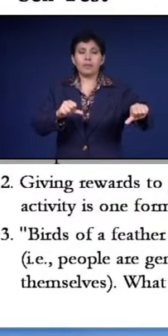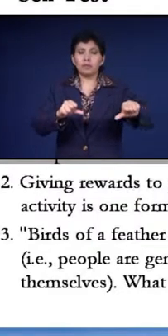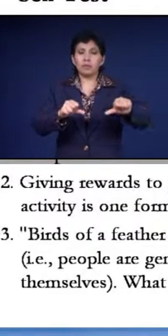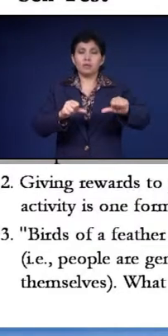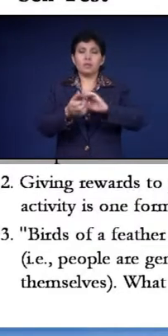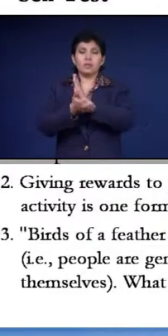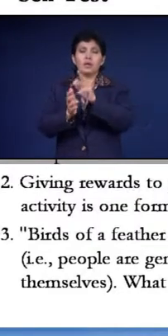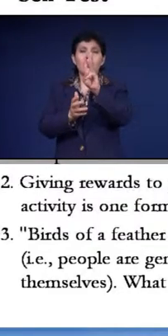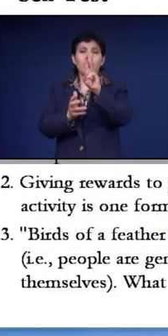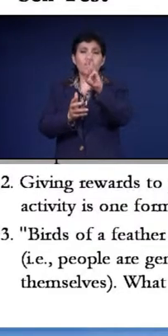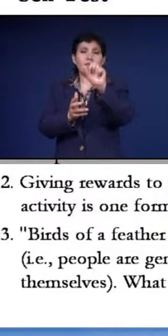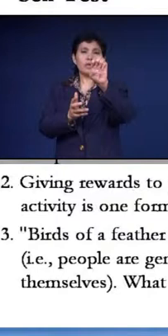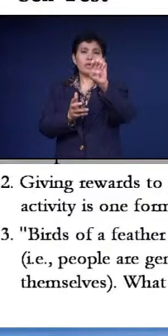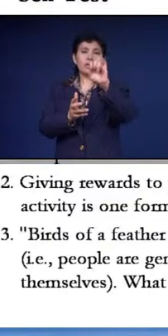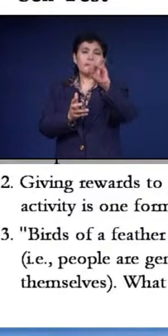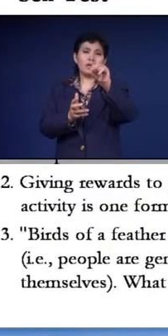reinforcement.